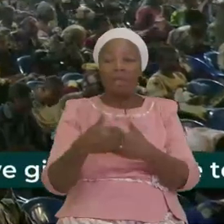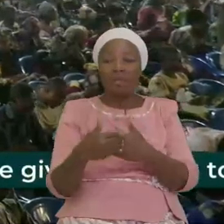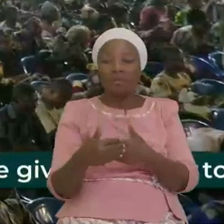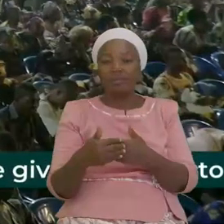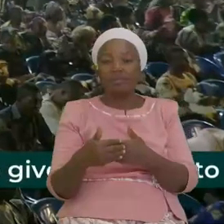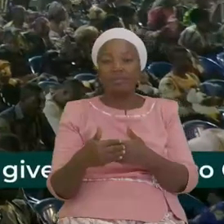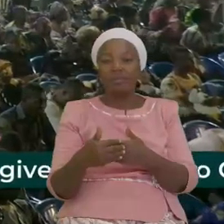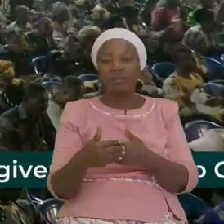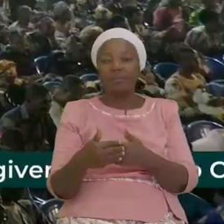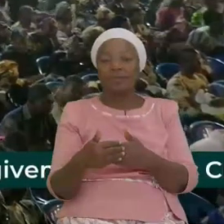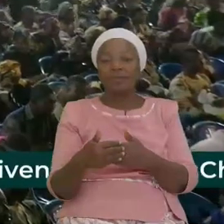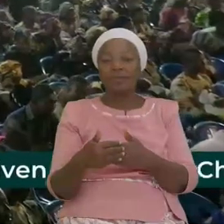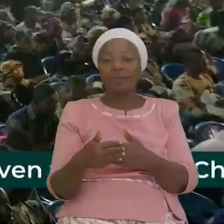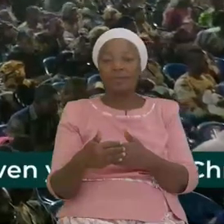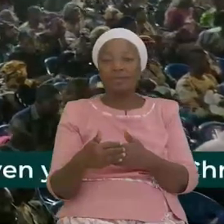far back,